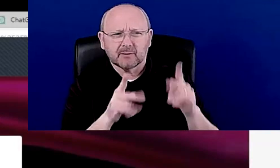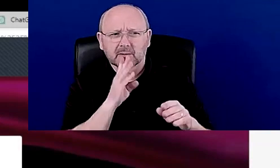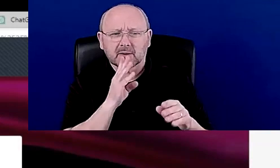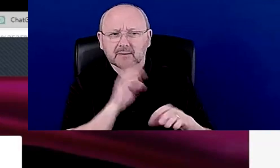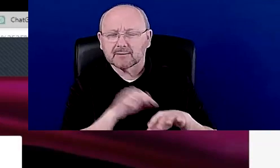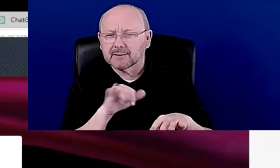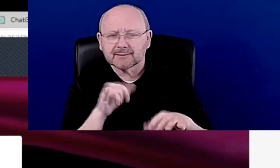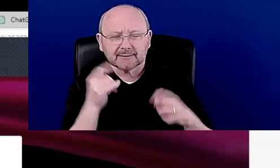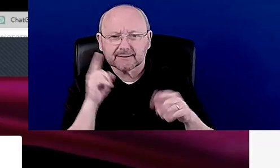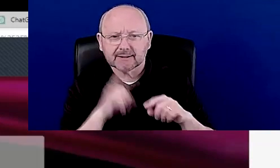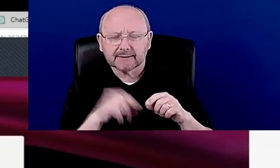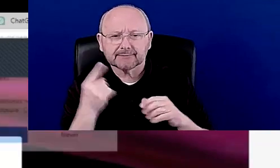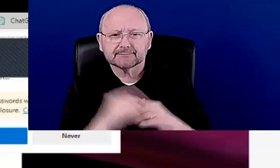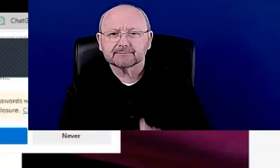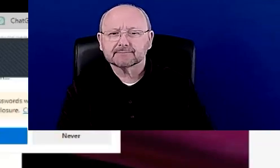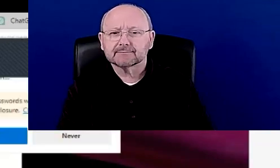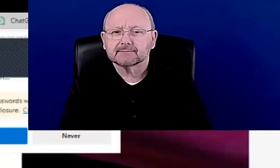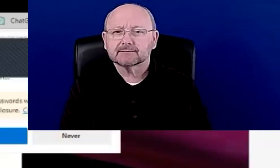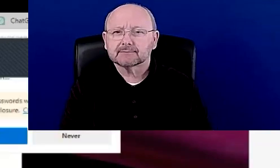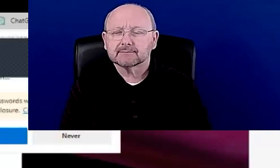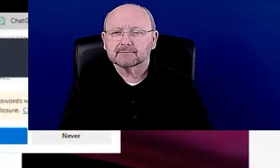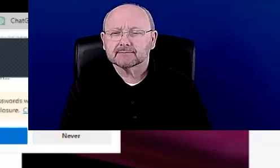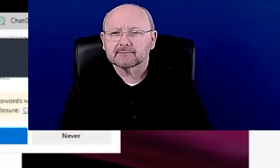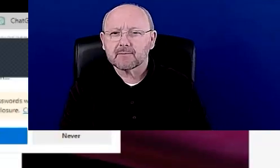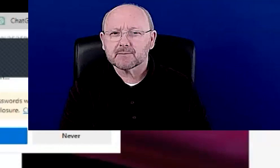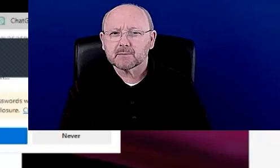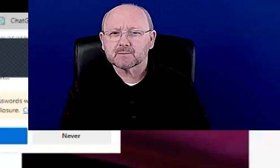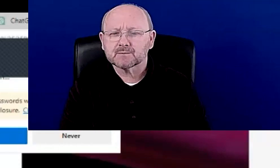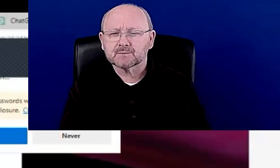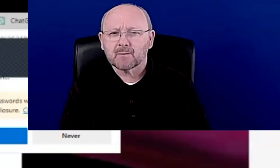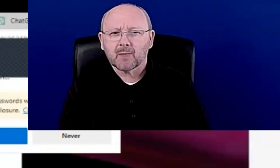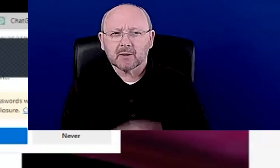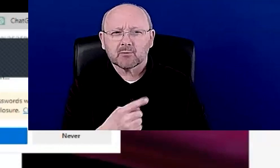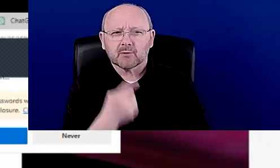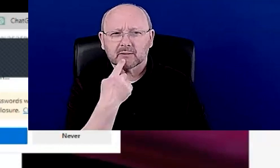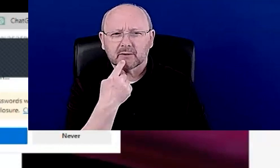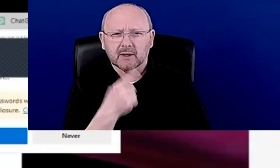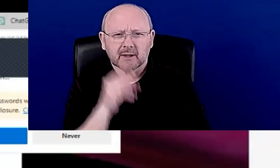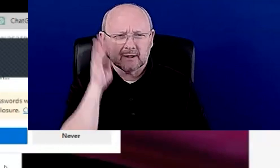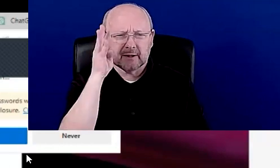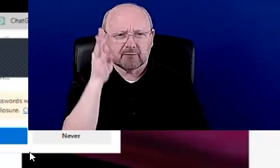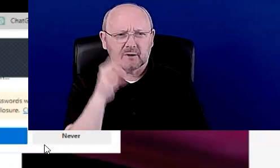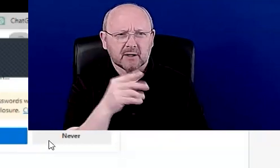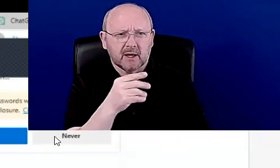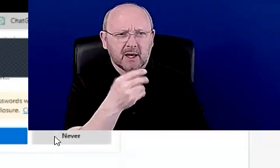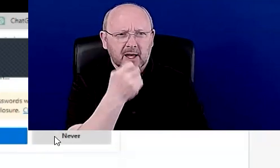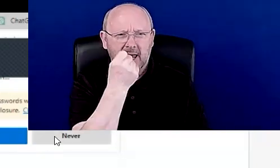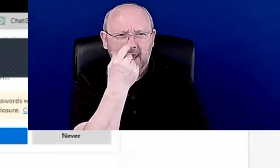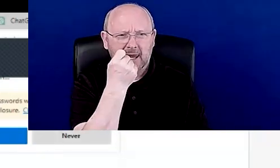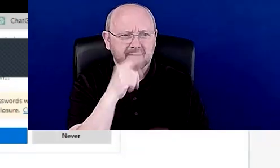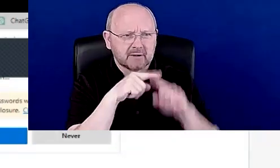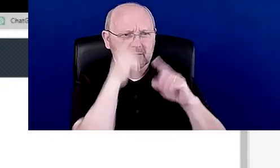the ethical hacking. And it came up with 11 steps. Most of them are right. A couple of them aren't right. Exactly right. 40